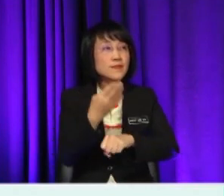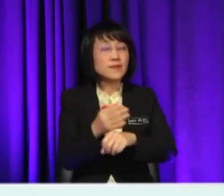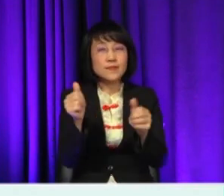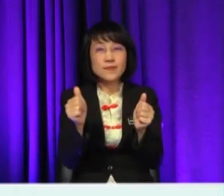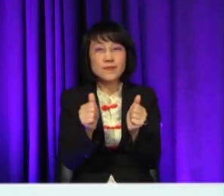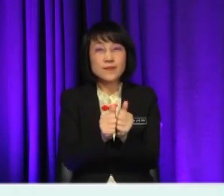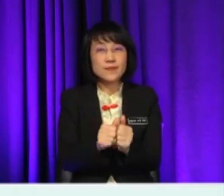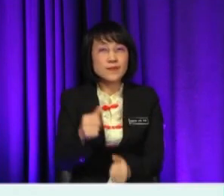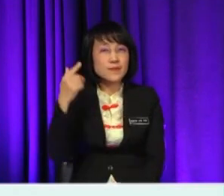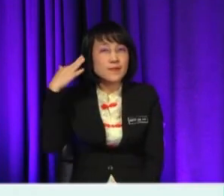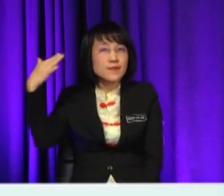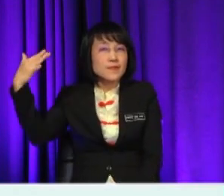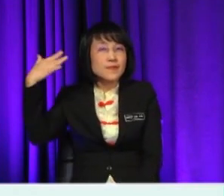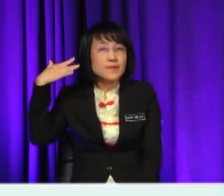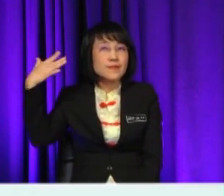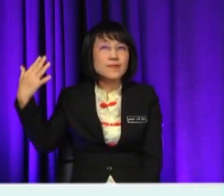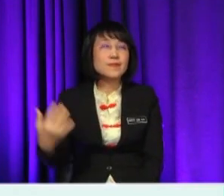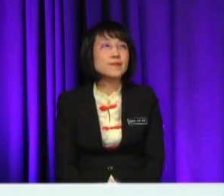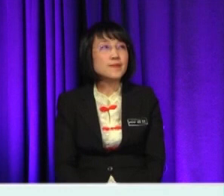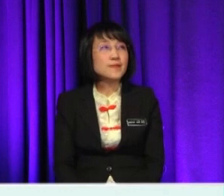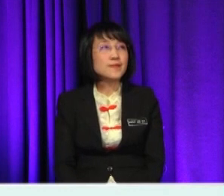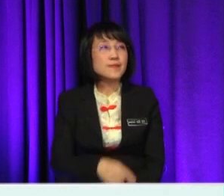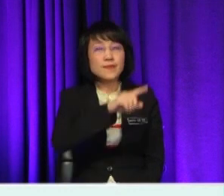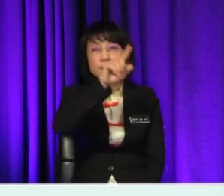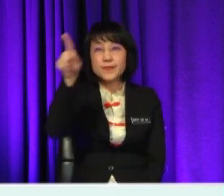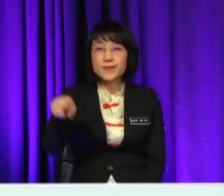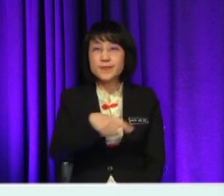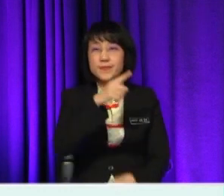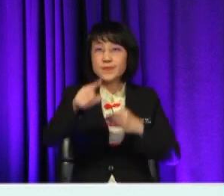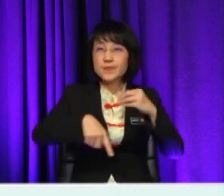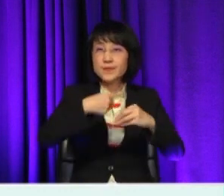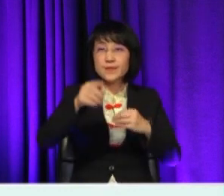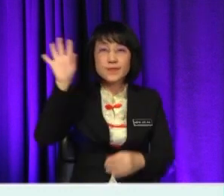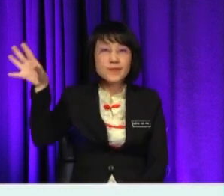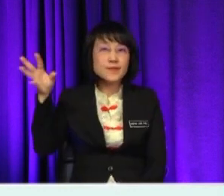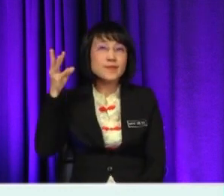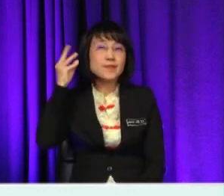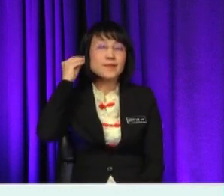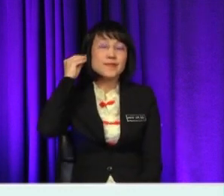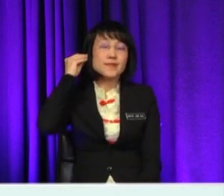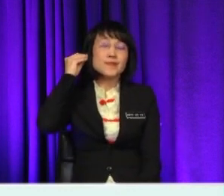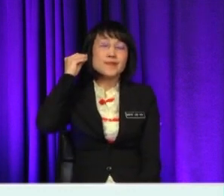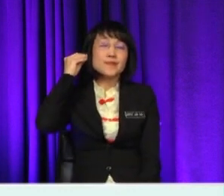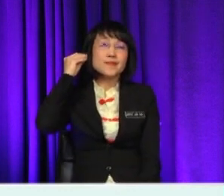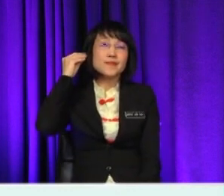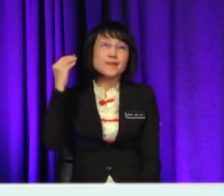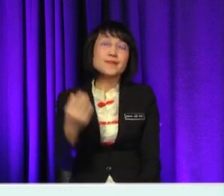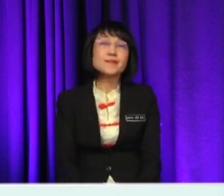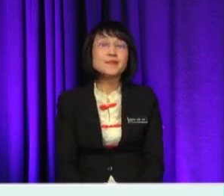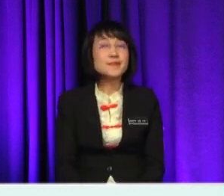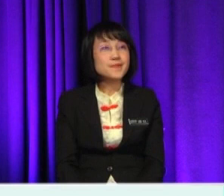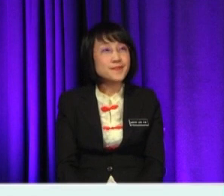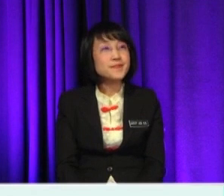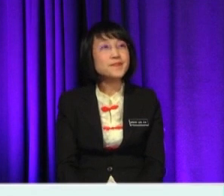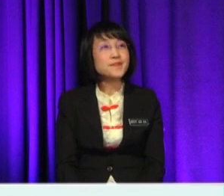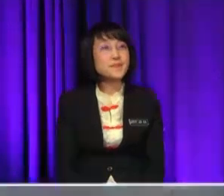it's all sound here. Yes. All right. Okay. All right. So I